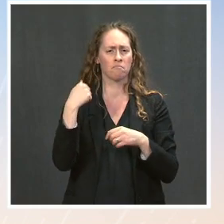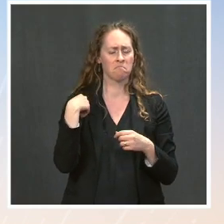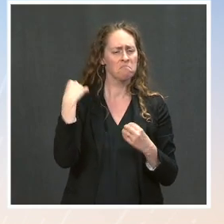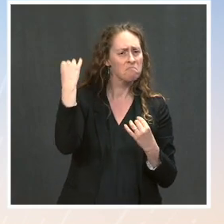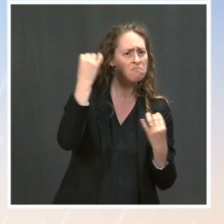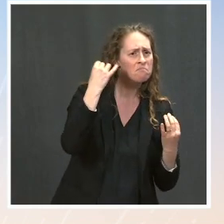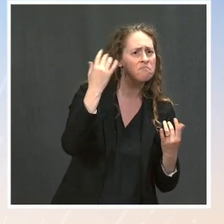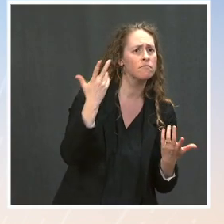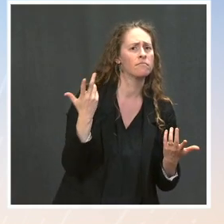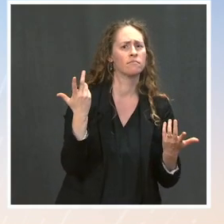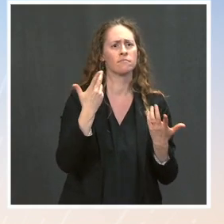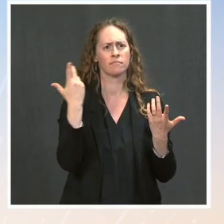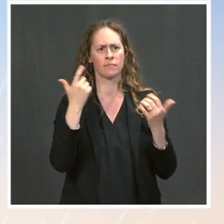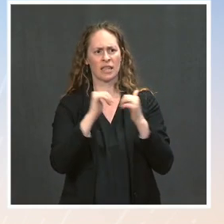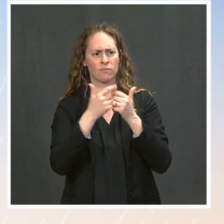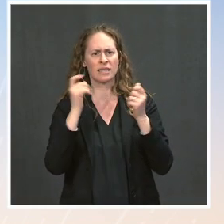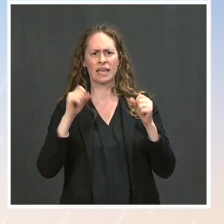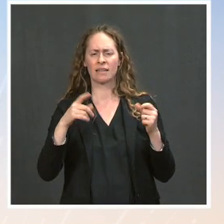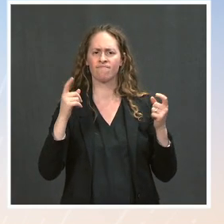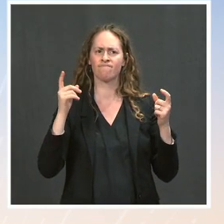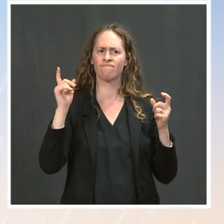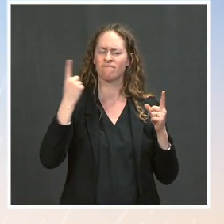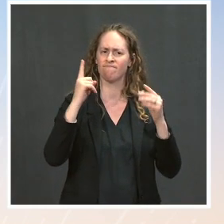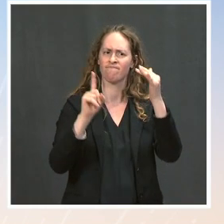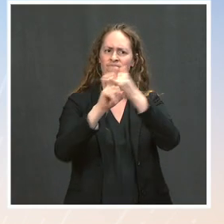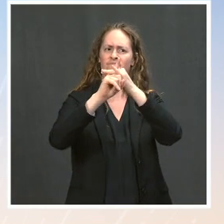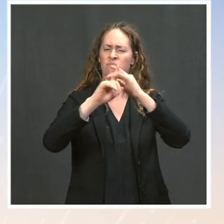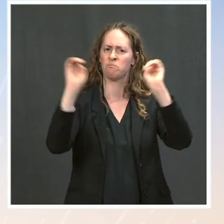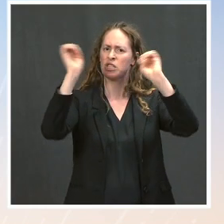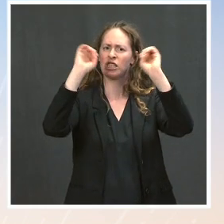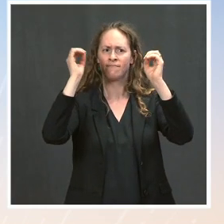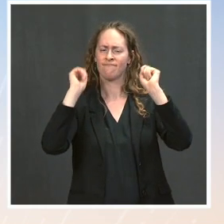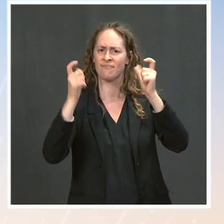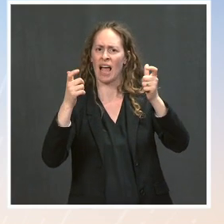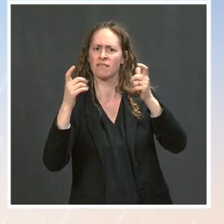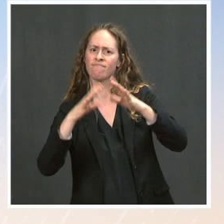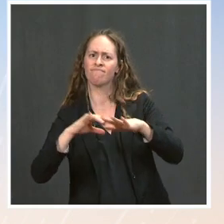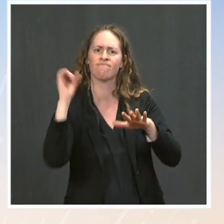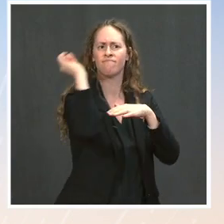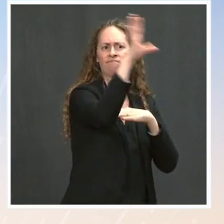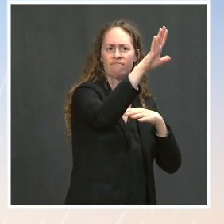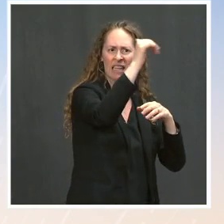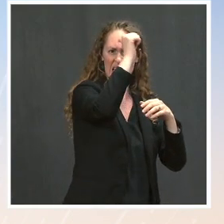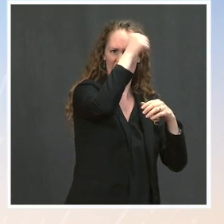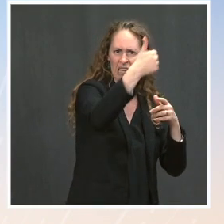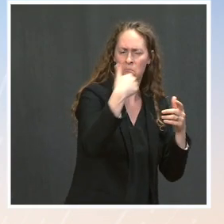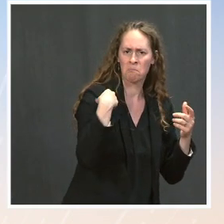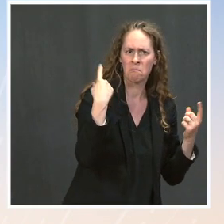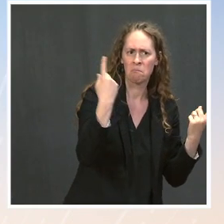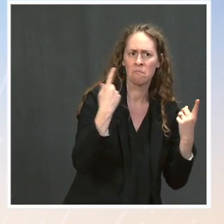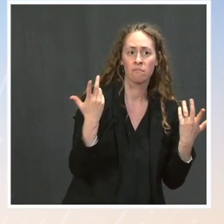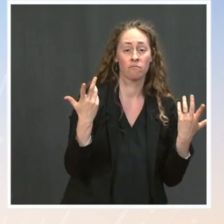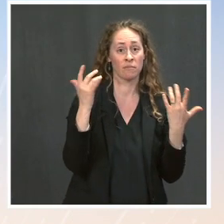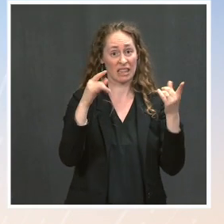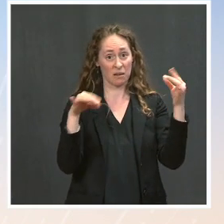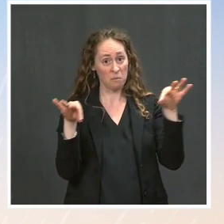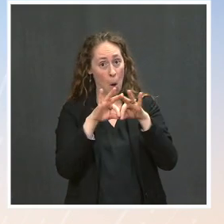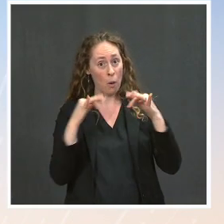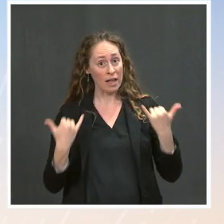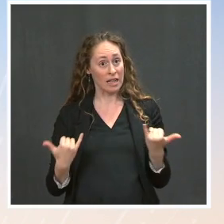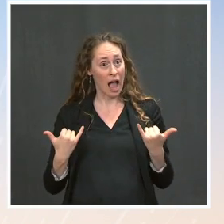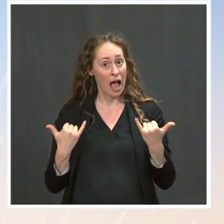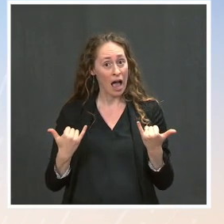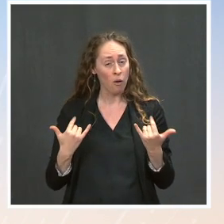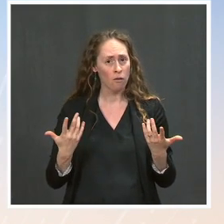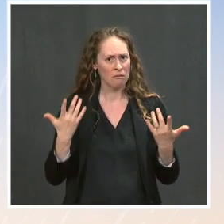get doses of the AstraZeneca vaccine to India? Is that among the biggest priorities? And then on the